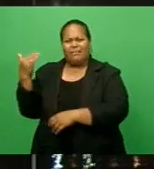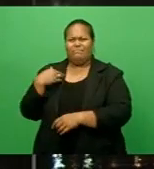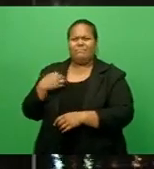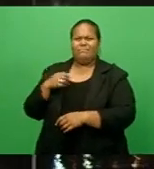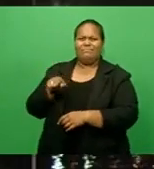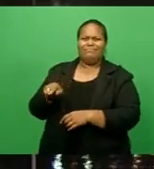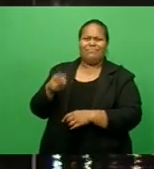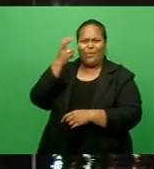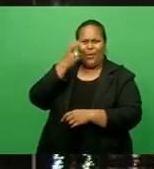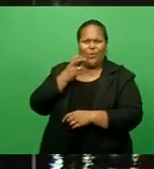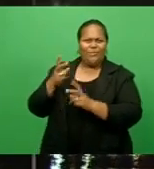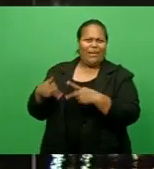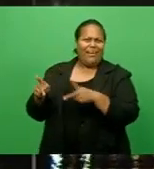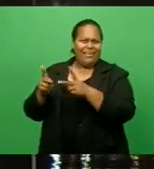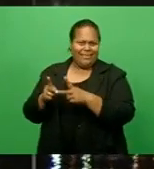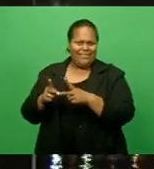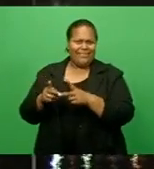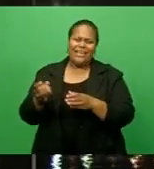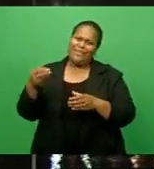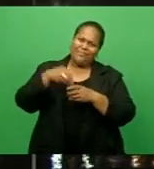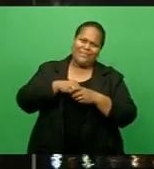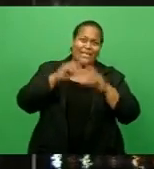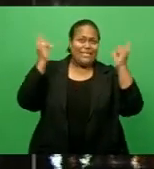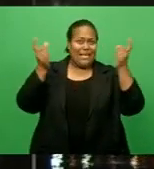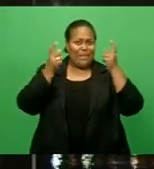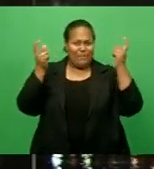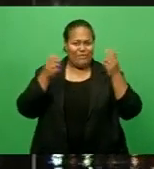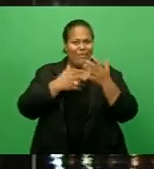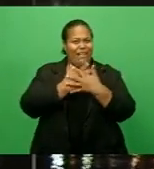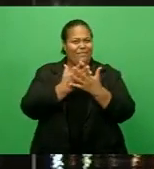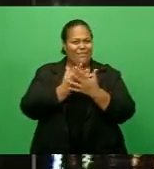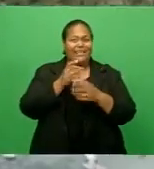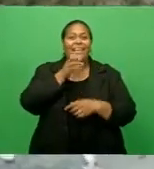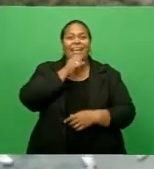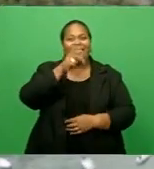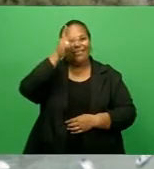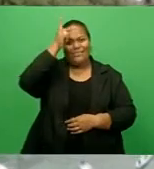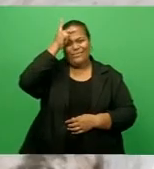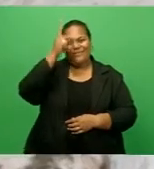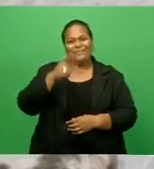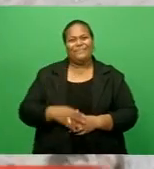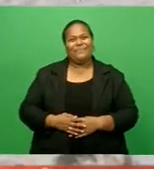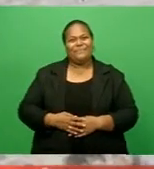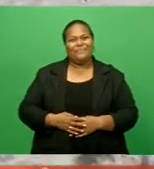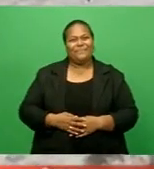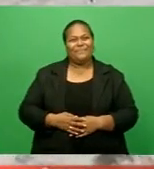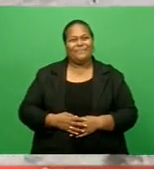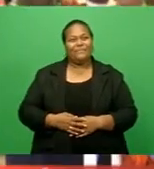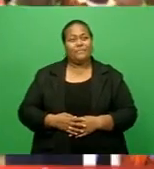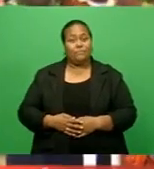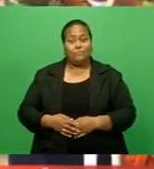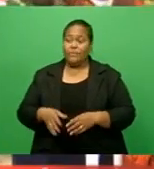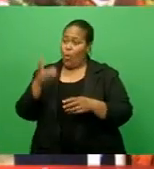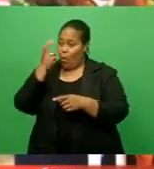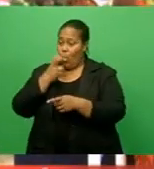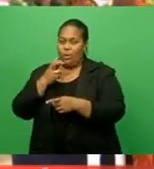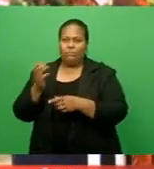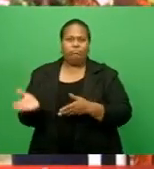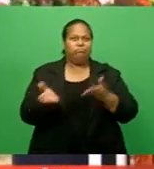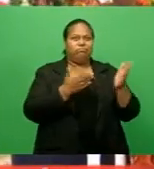Sanyani Boiler was part of the celebration in Kandavu and files this report. This to this, it was a dream